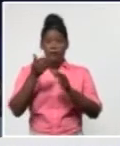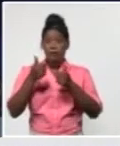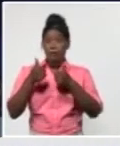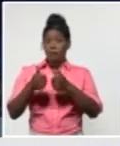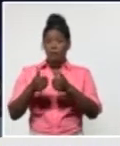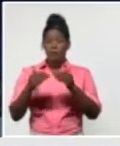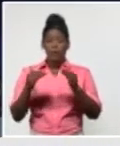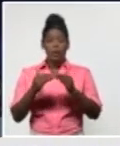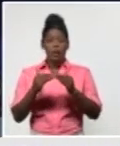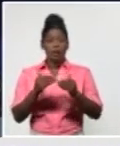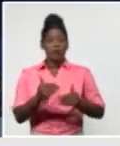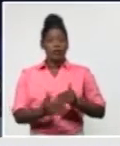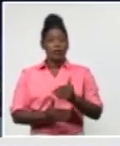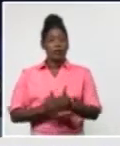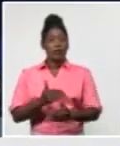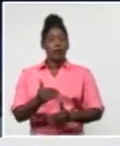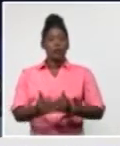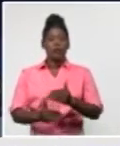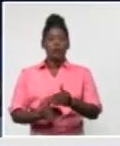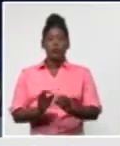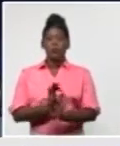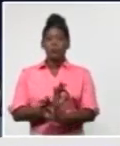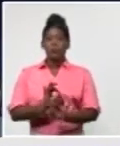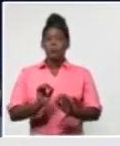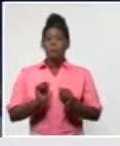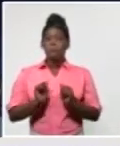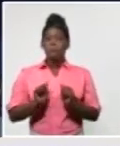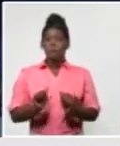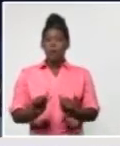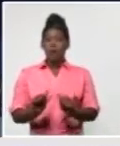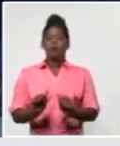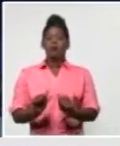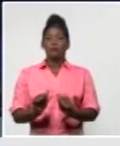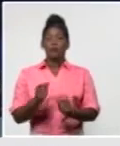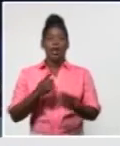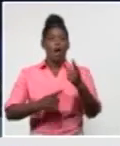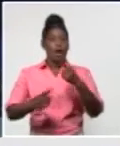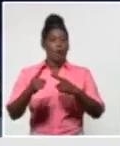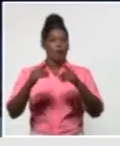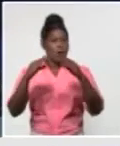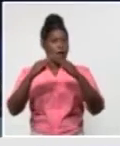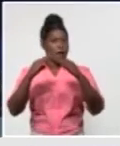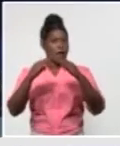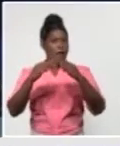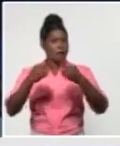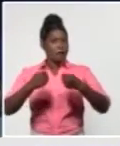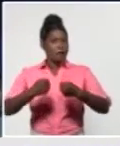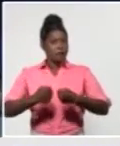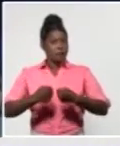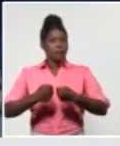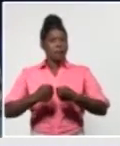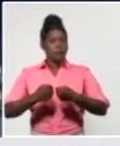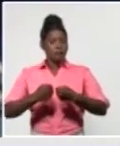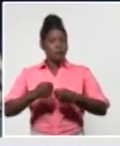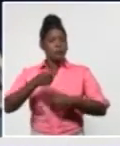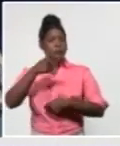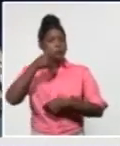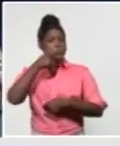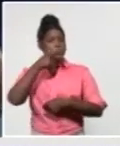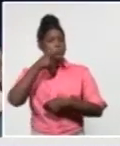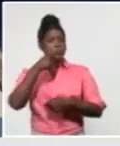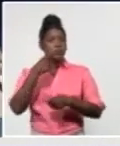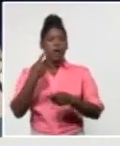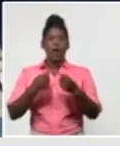or epidemiologically recovered in our country, and they are